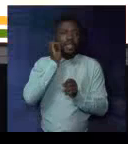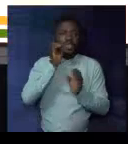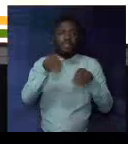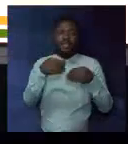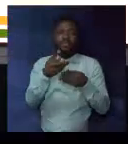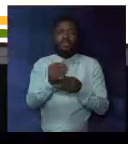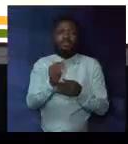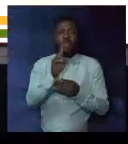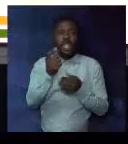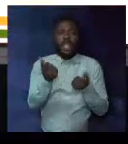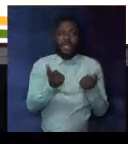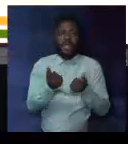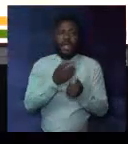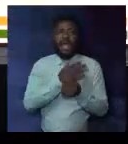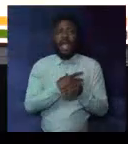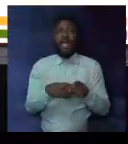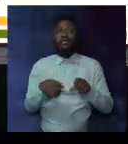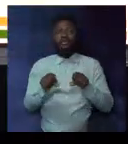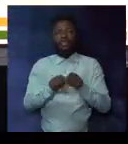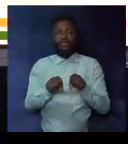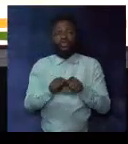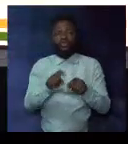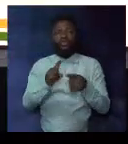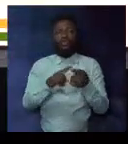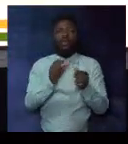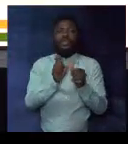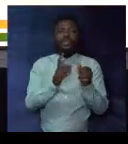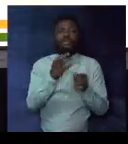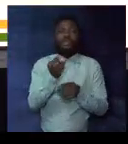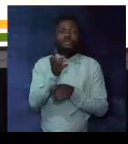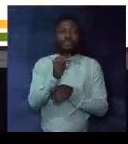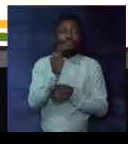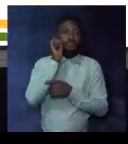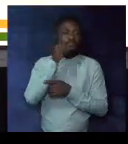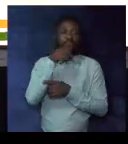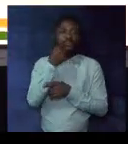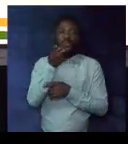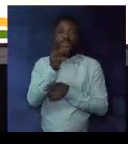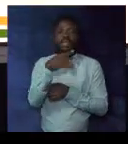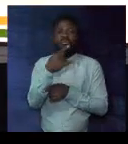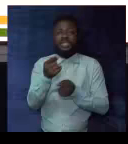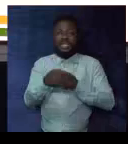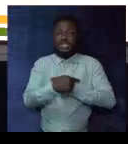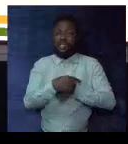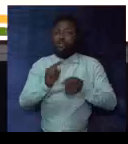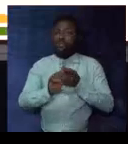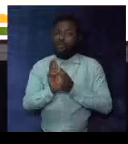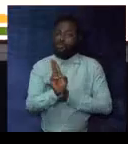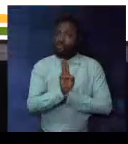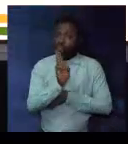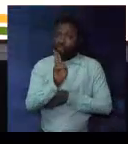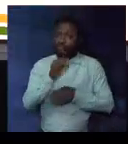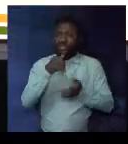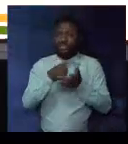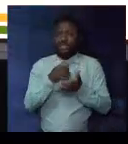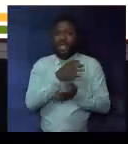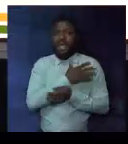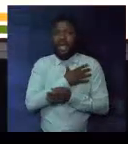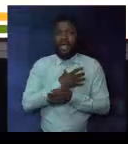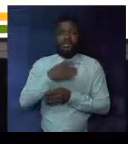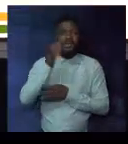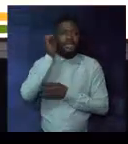he gave them a car and a pair of shoes to each of them. He told them the days to be using those things,